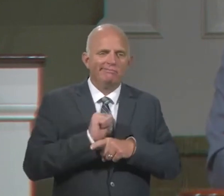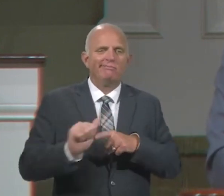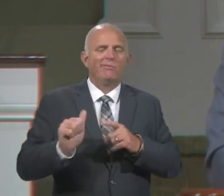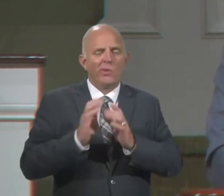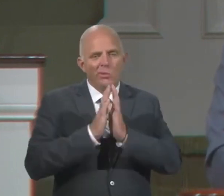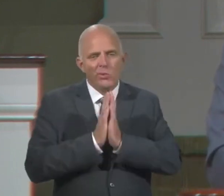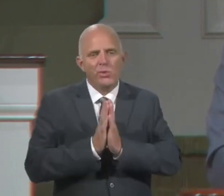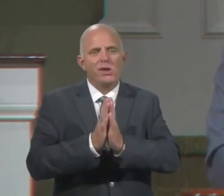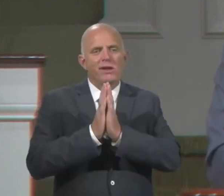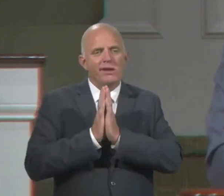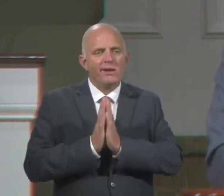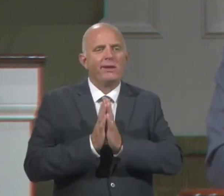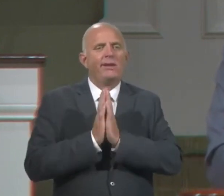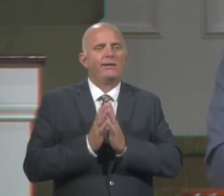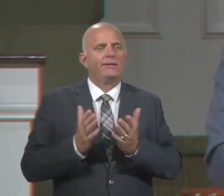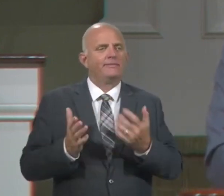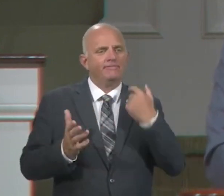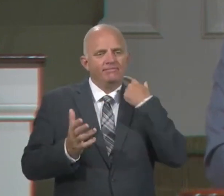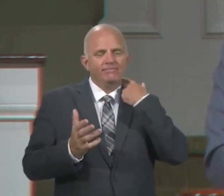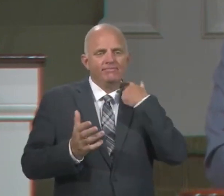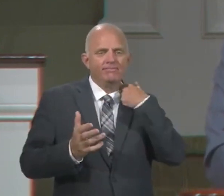don't know anybody who would